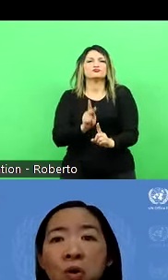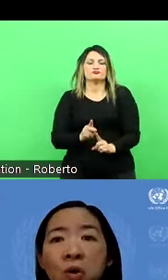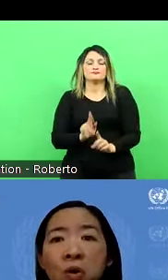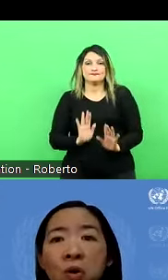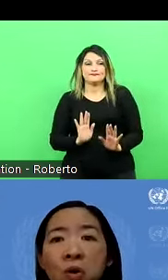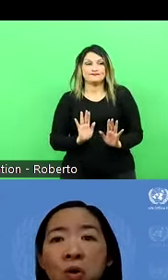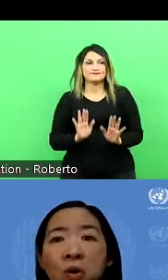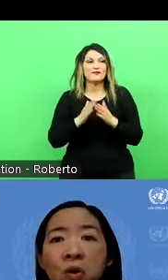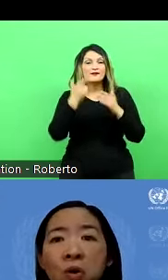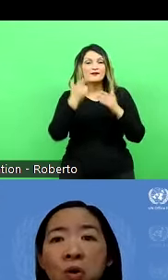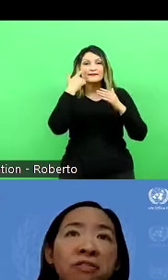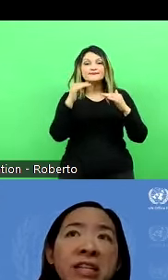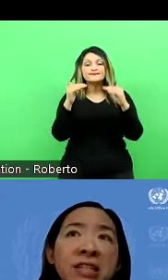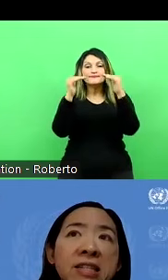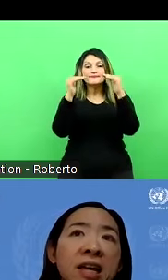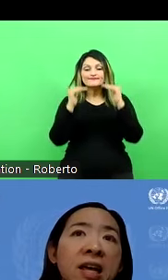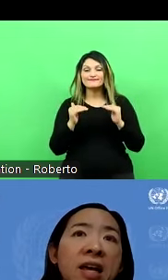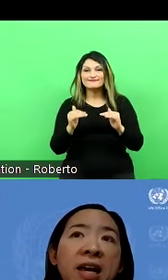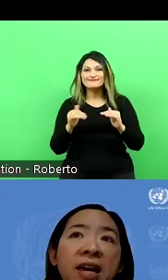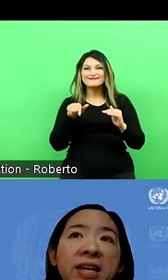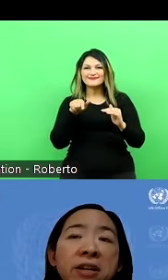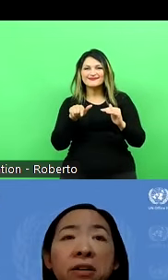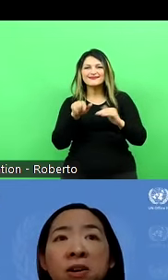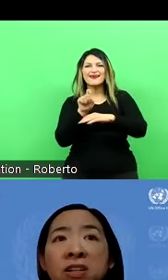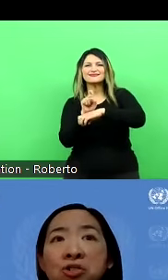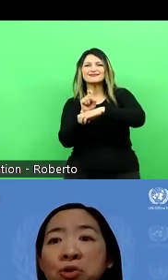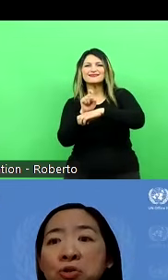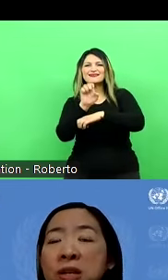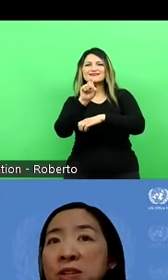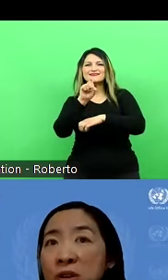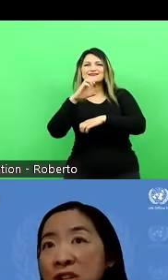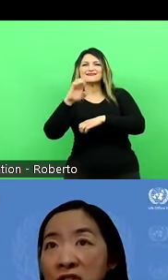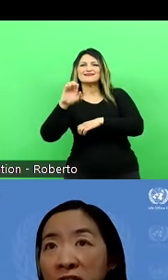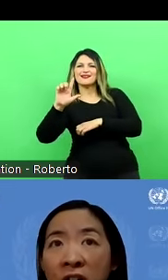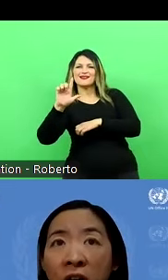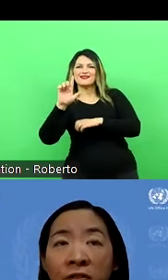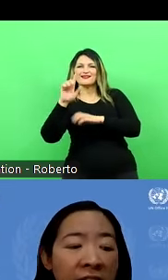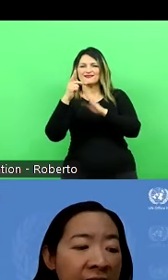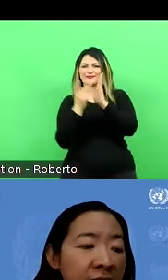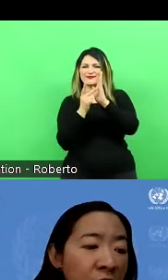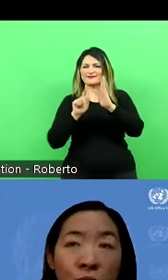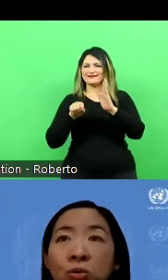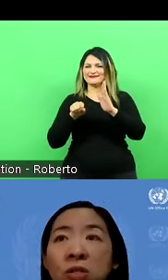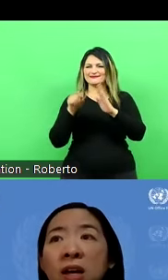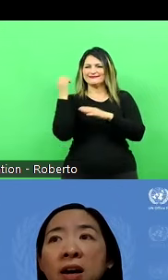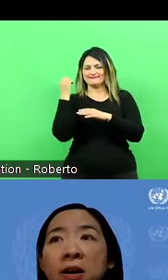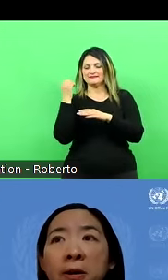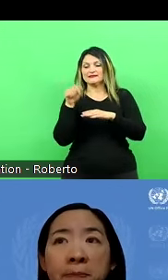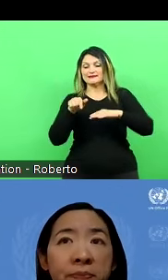local government DRR planning process. Here I'm going to show you some screenshots of the Excel